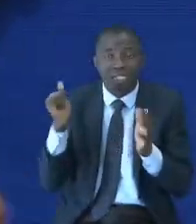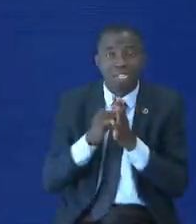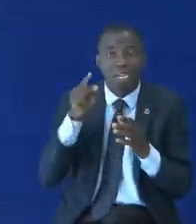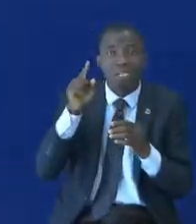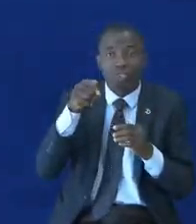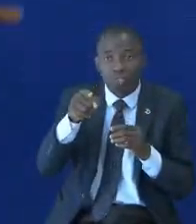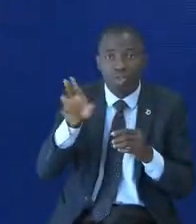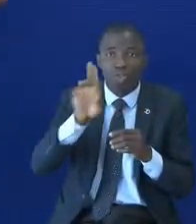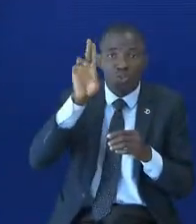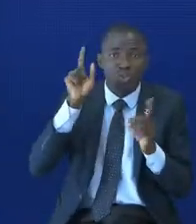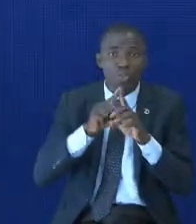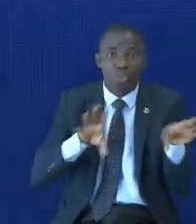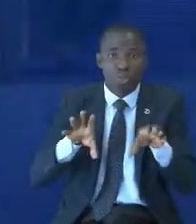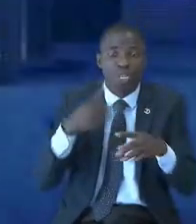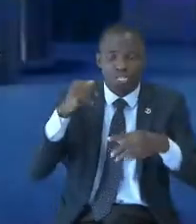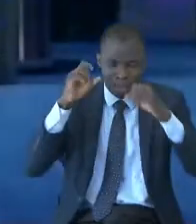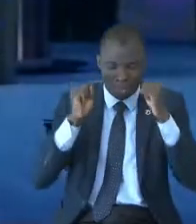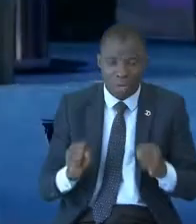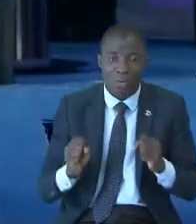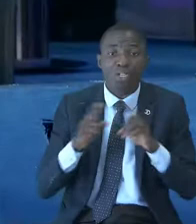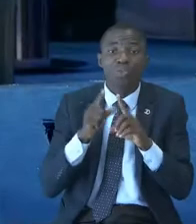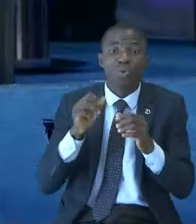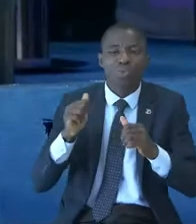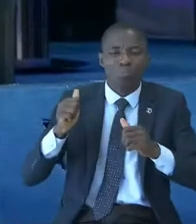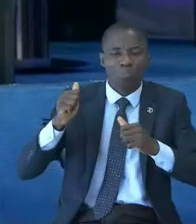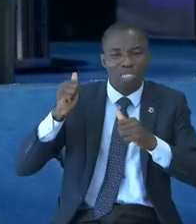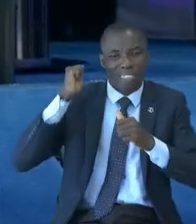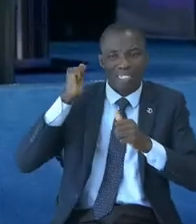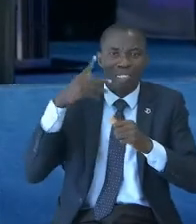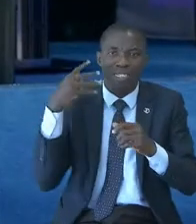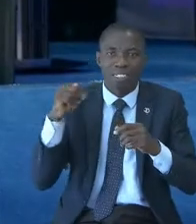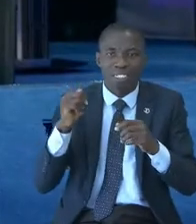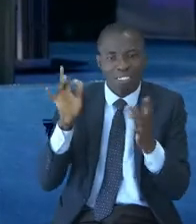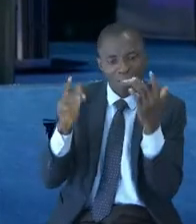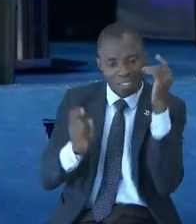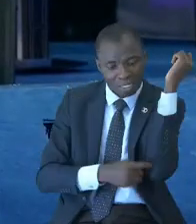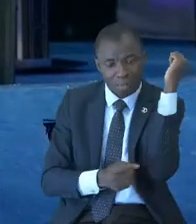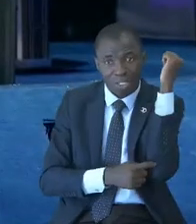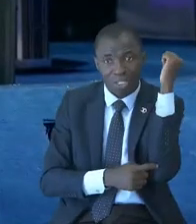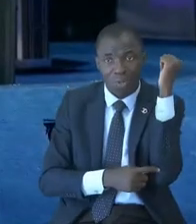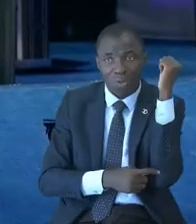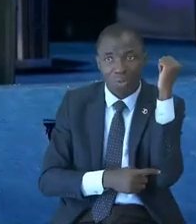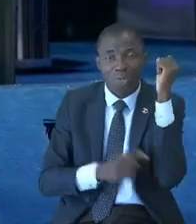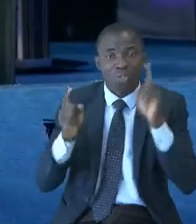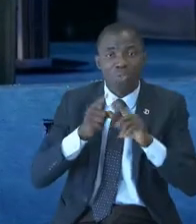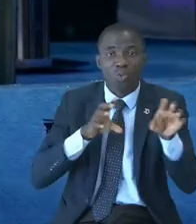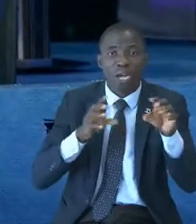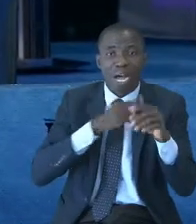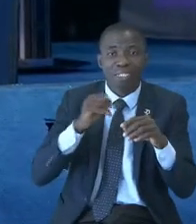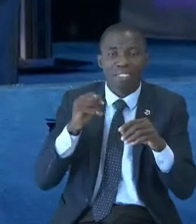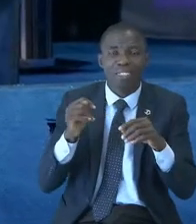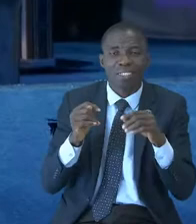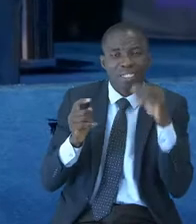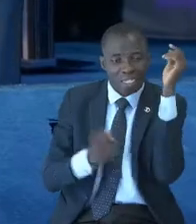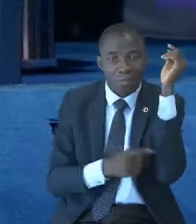do, the power to resist the temptation and the urge to do them, the